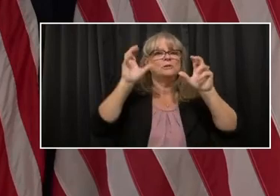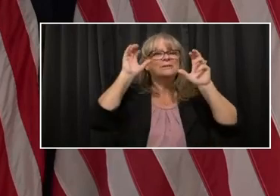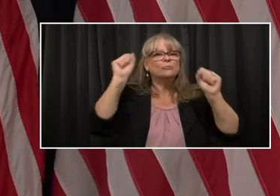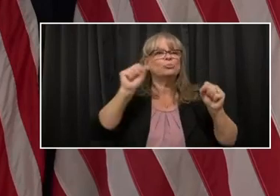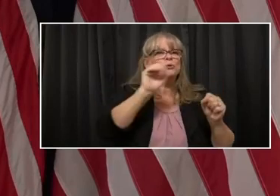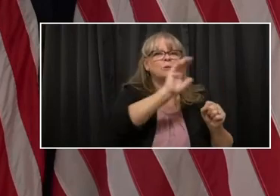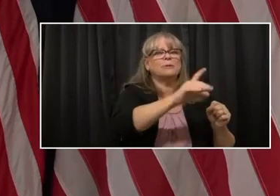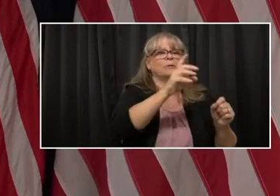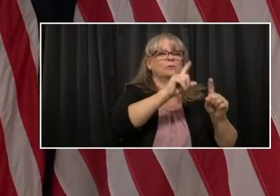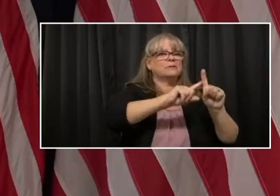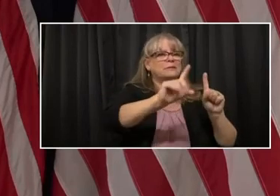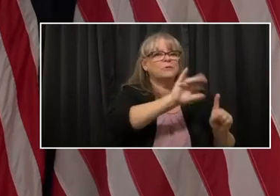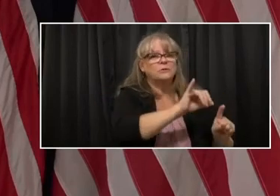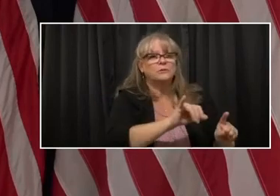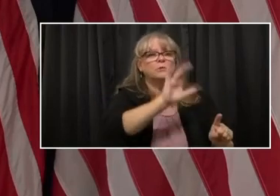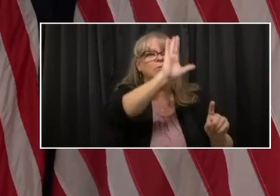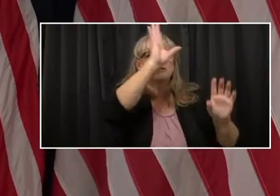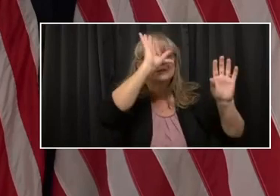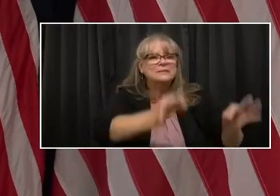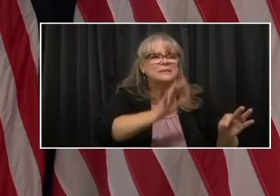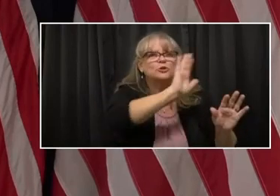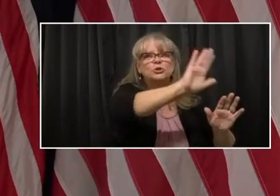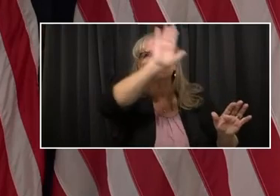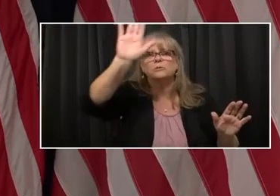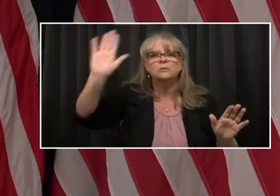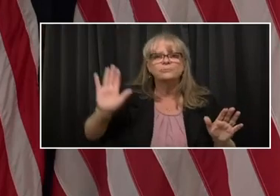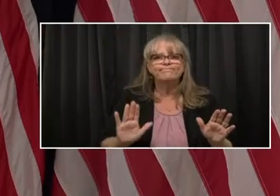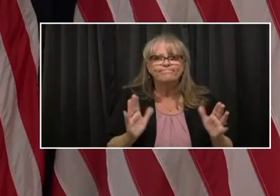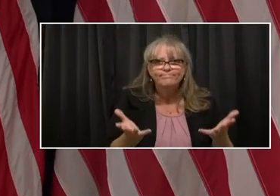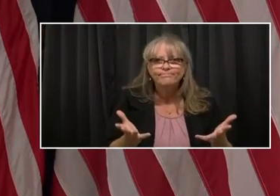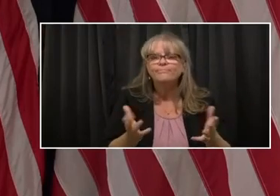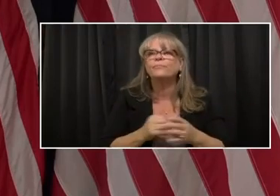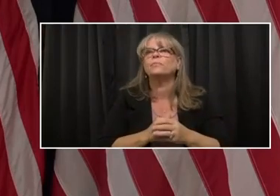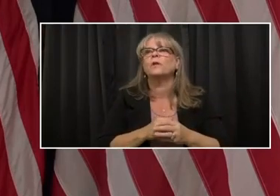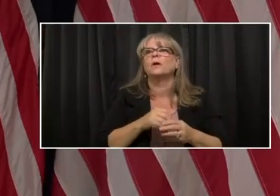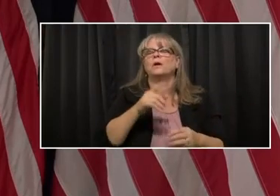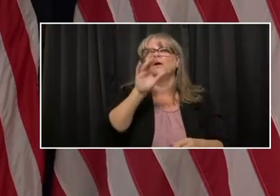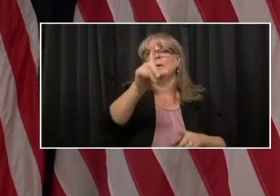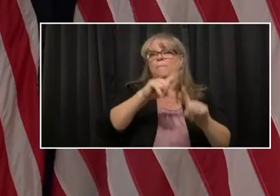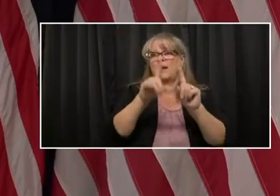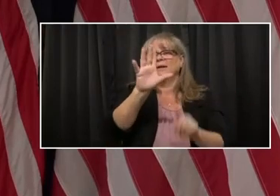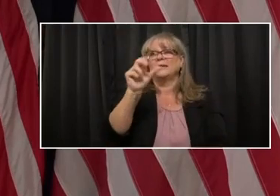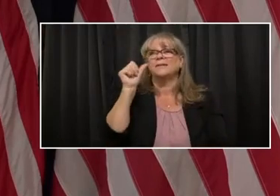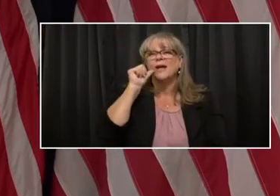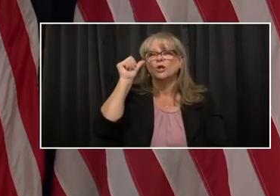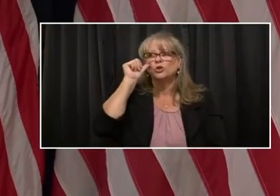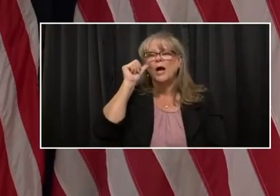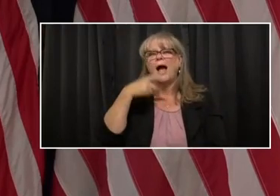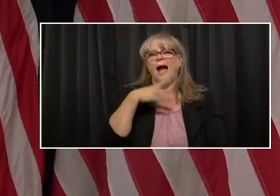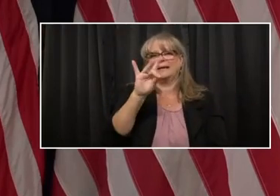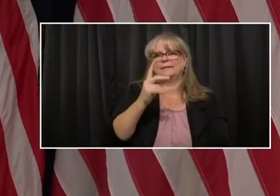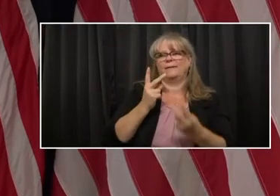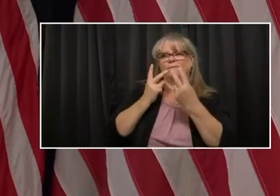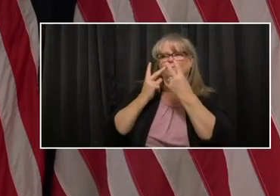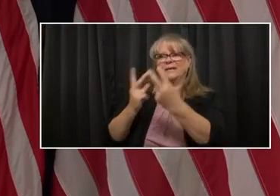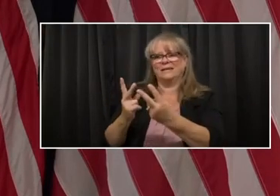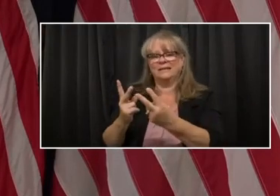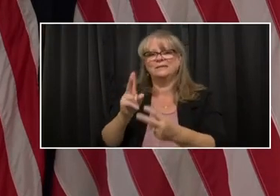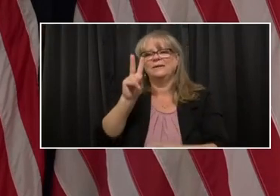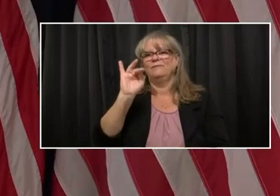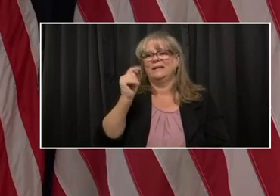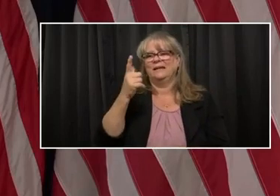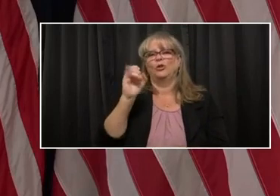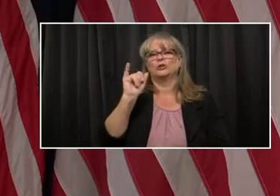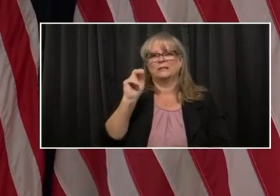of decisions. But, when I was back yesterday at Village East, those second graders, they talked about how thrilled they were to be back with